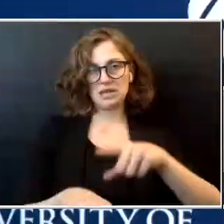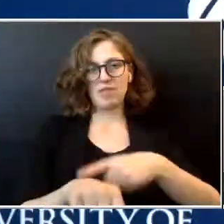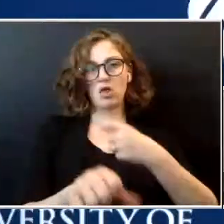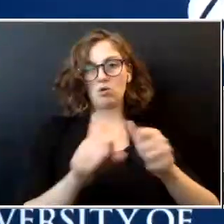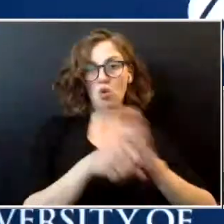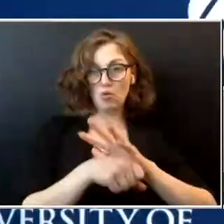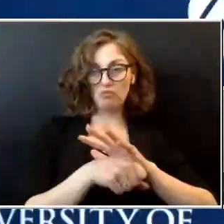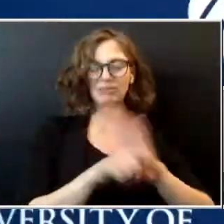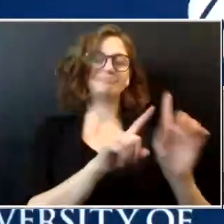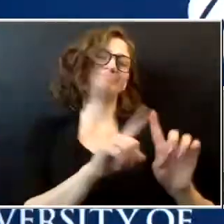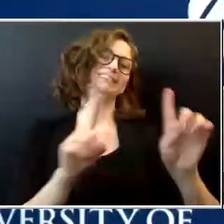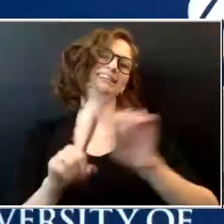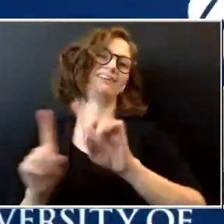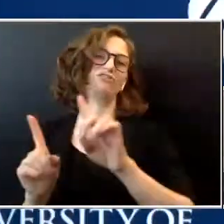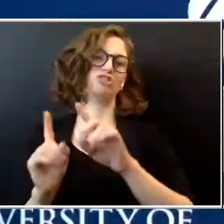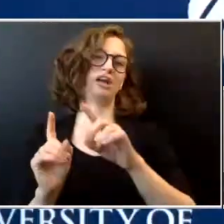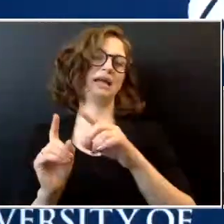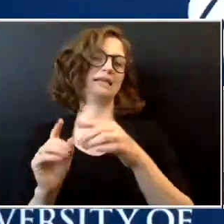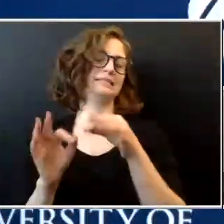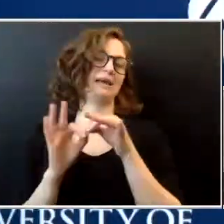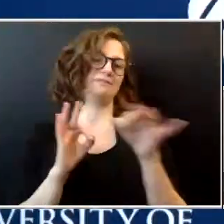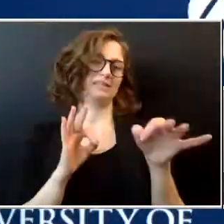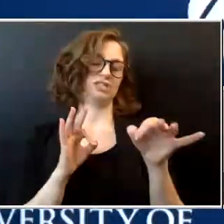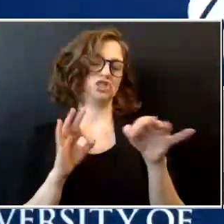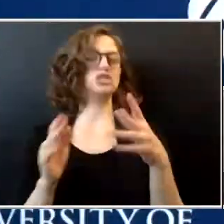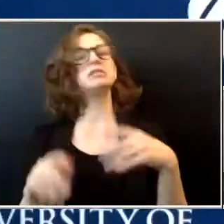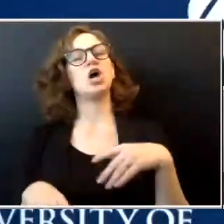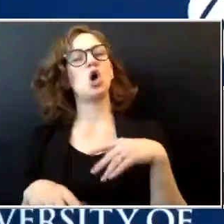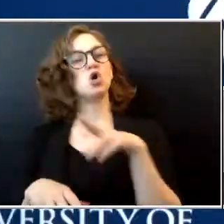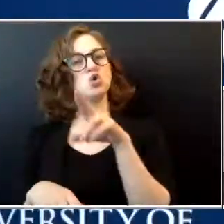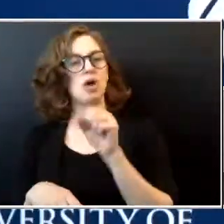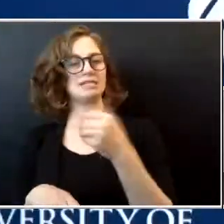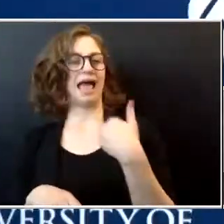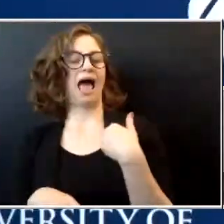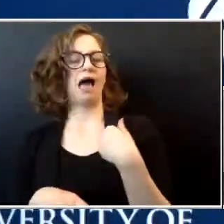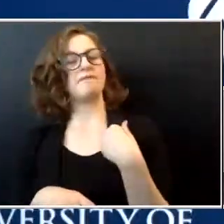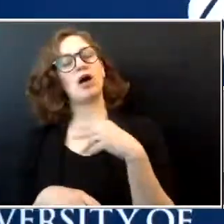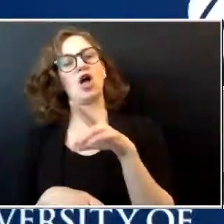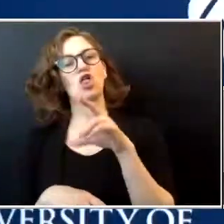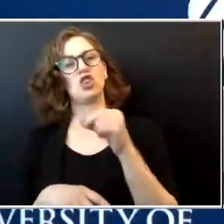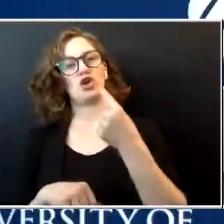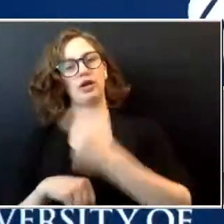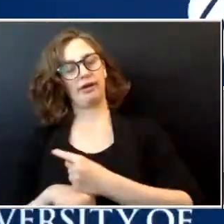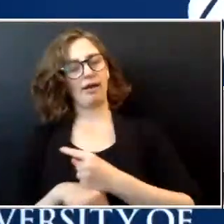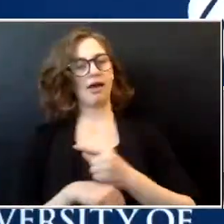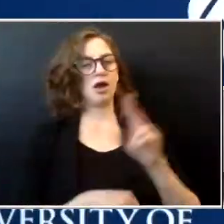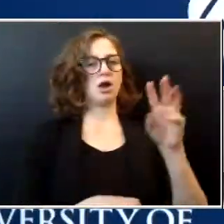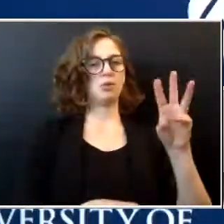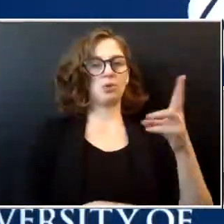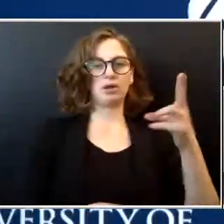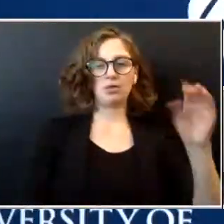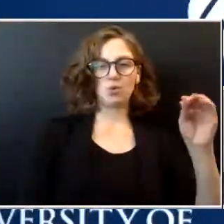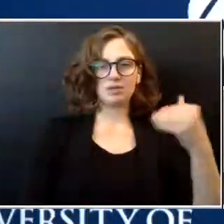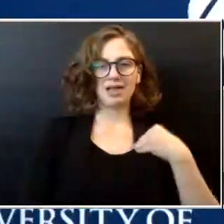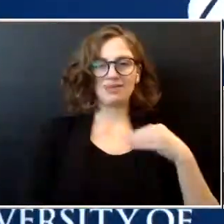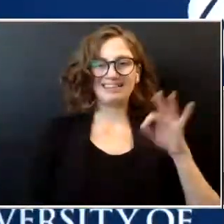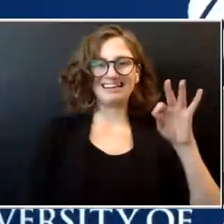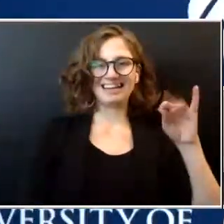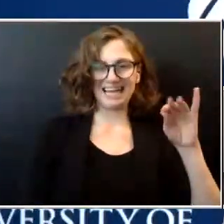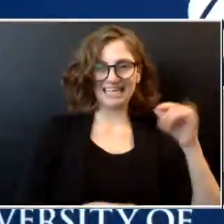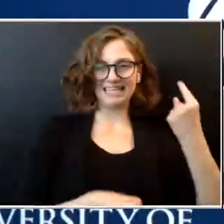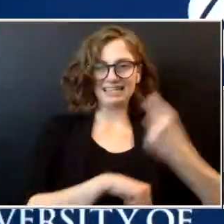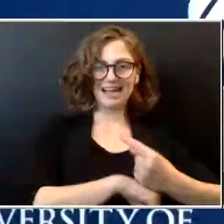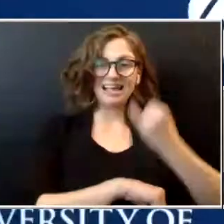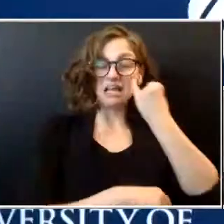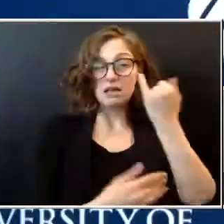the U.S. has a 30-day and the World Health Organization has a 90-day. If you still have symptoms, you're considered long COVID. Nonetheless,